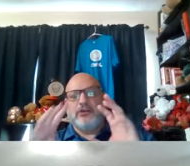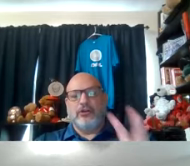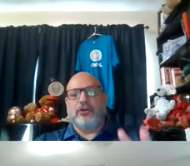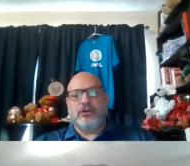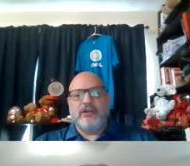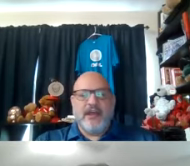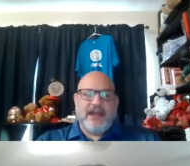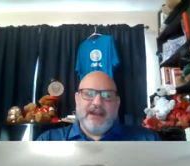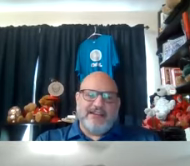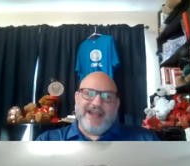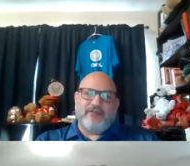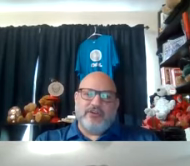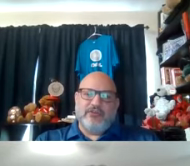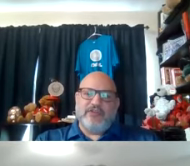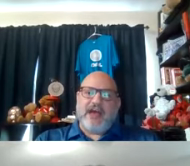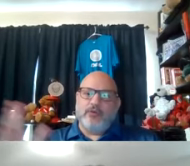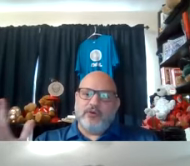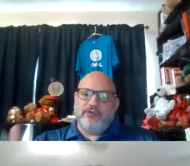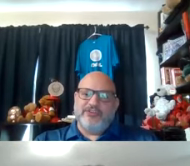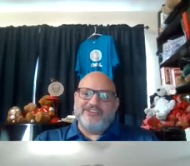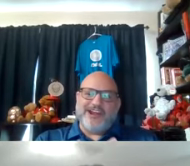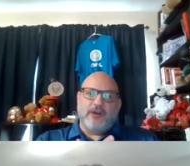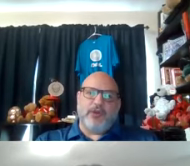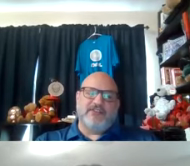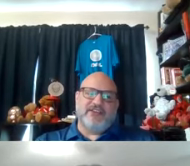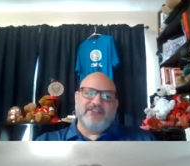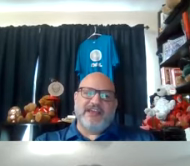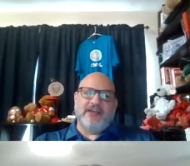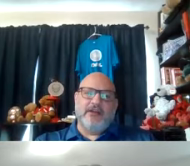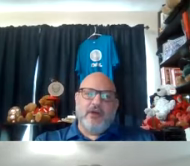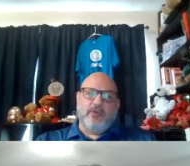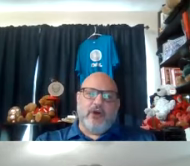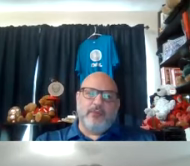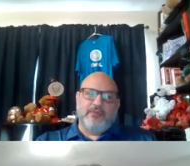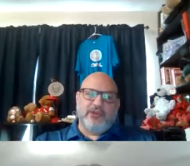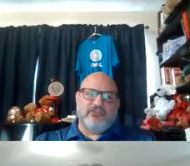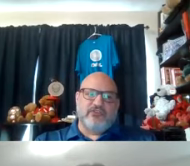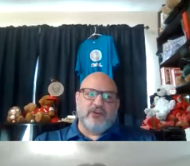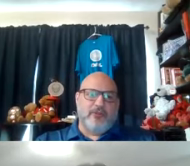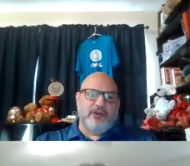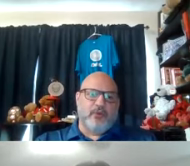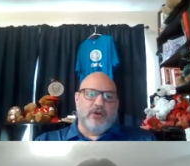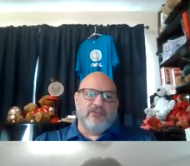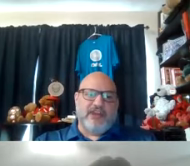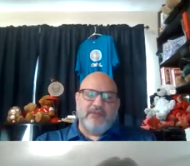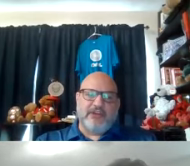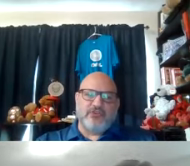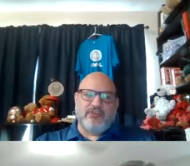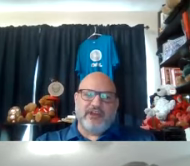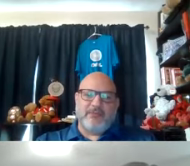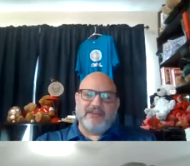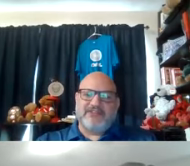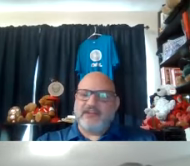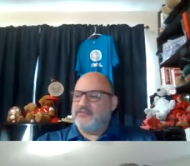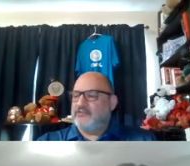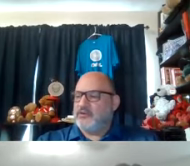listen, learn. And then after we do that, we'll go through the entire process again with all the pretty pictures and all the pretty words and make sure